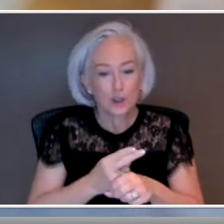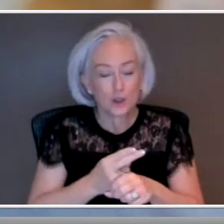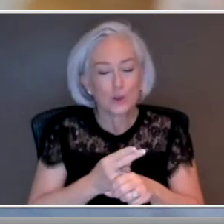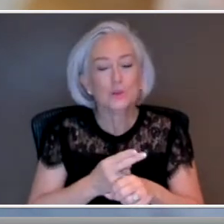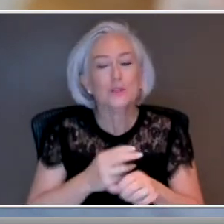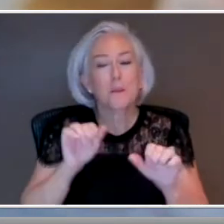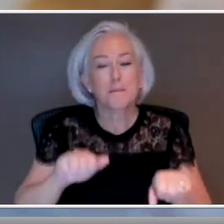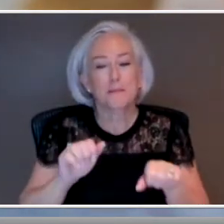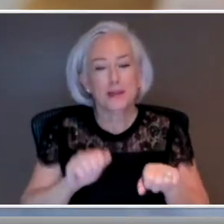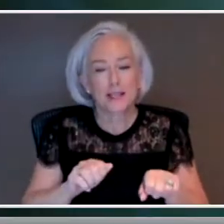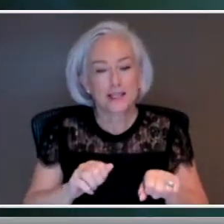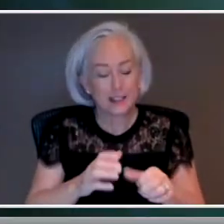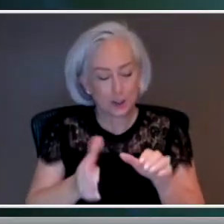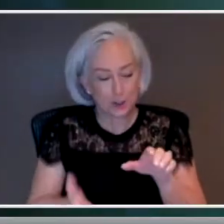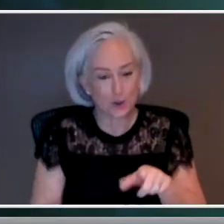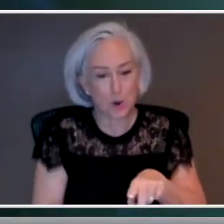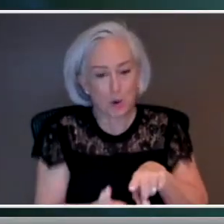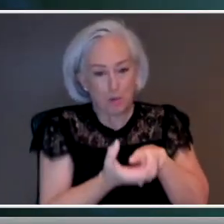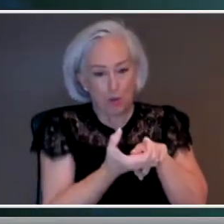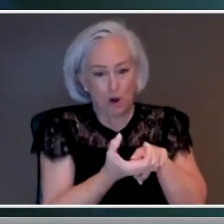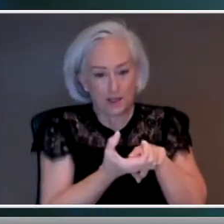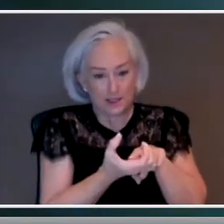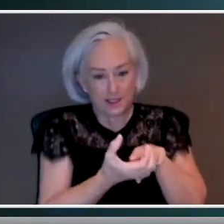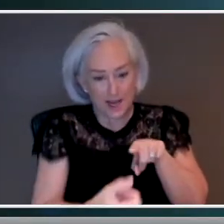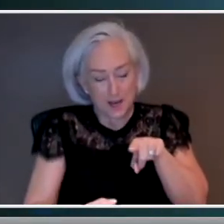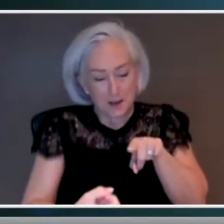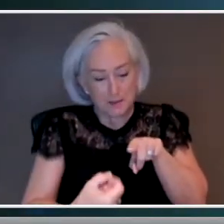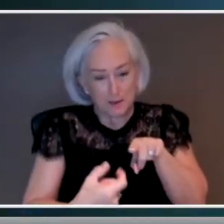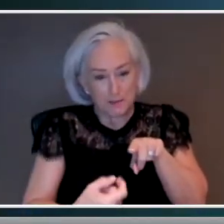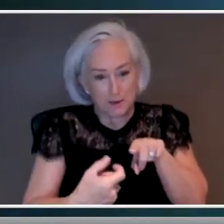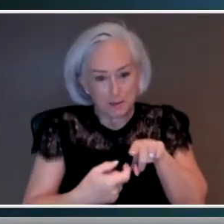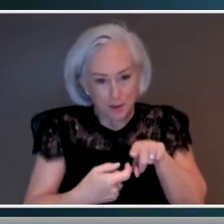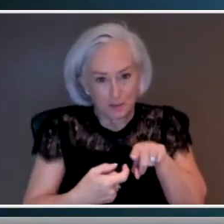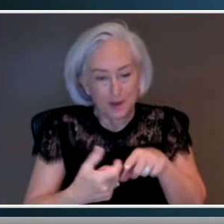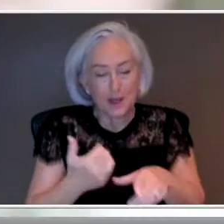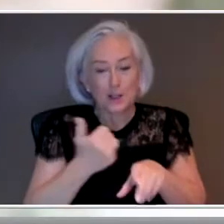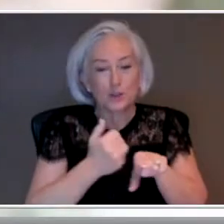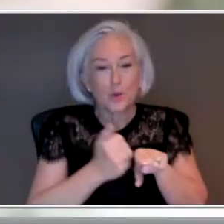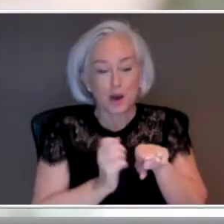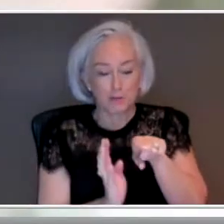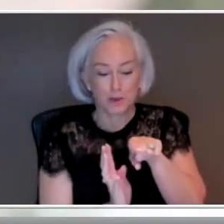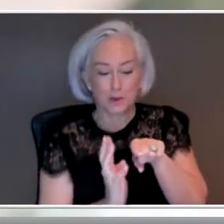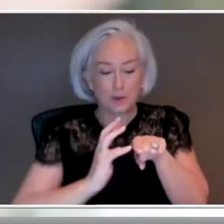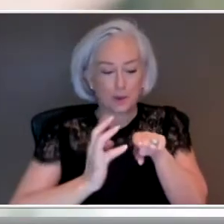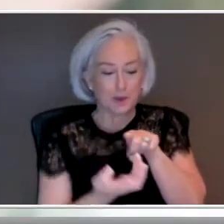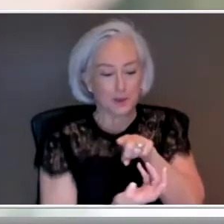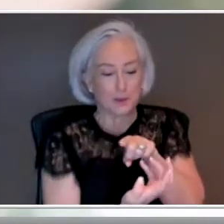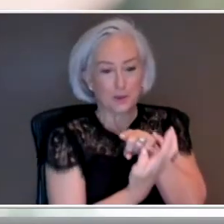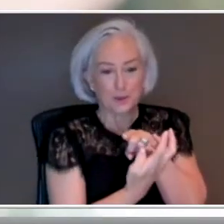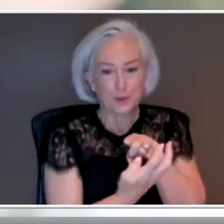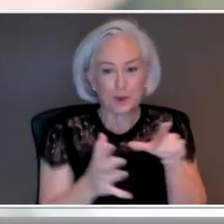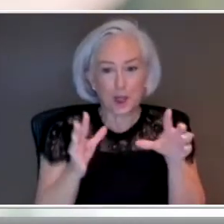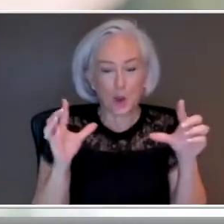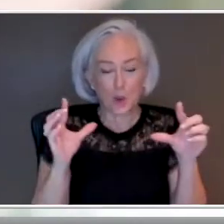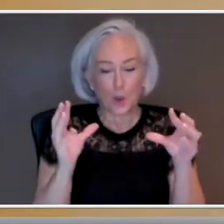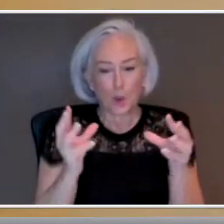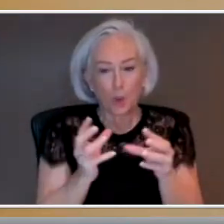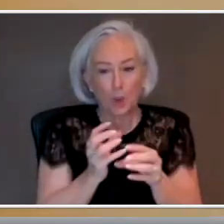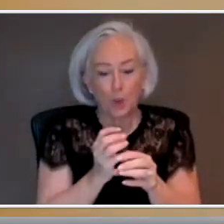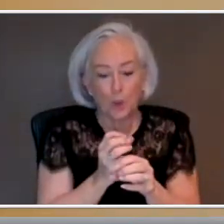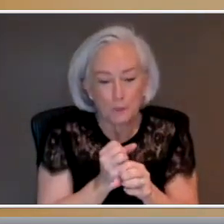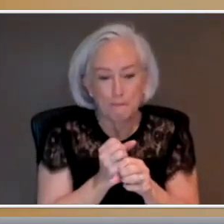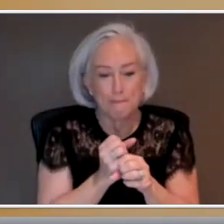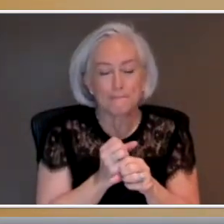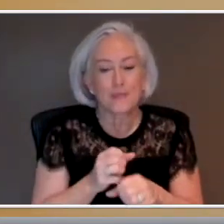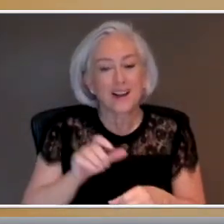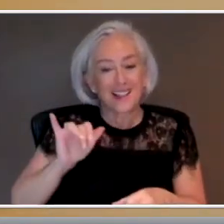flow, which shrinks it. It's an outpatient procedure that doesn't require the patient to be under full anesthesia. The